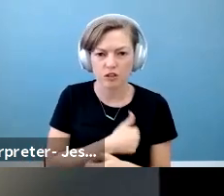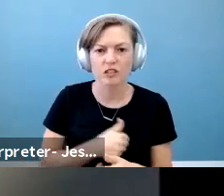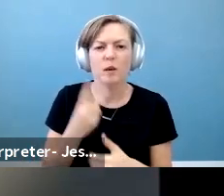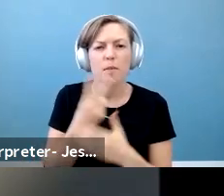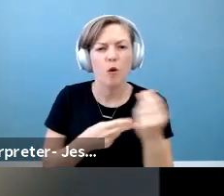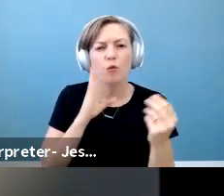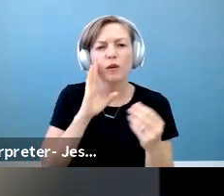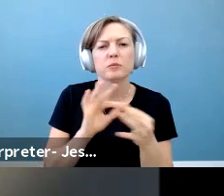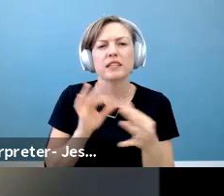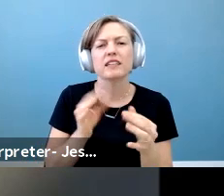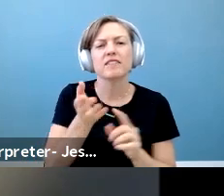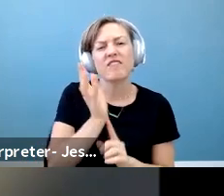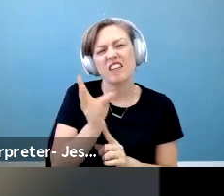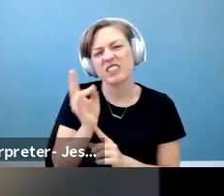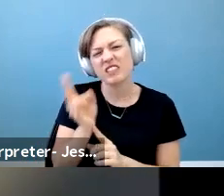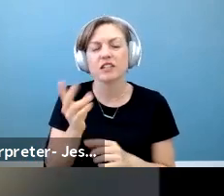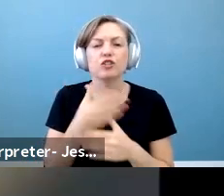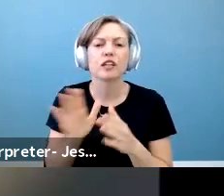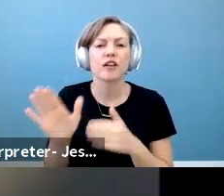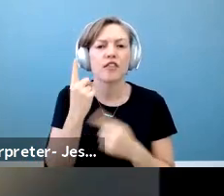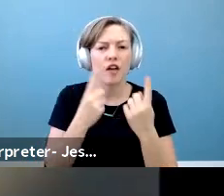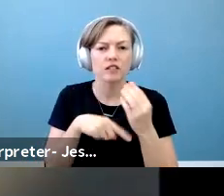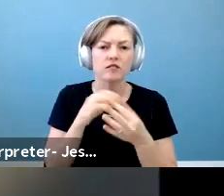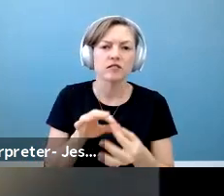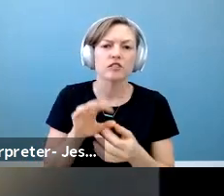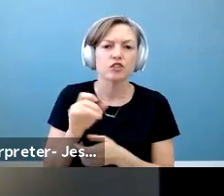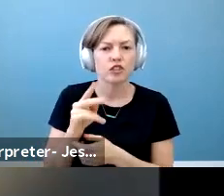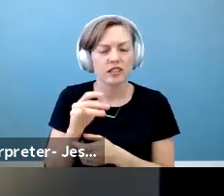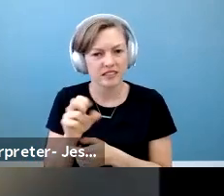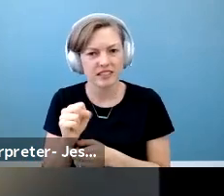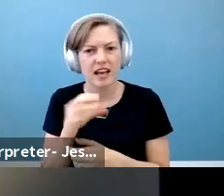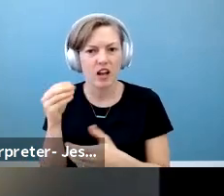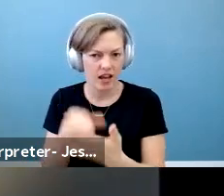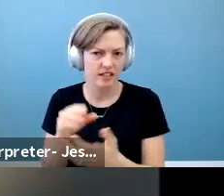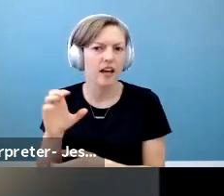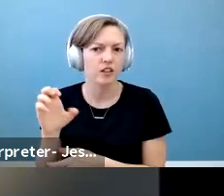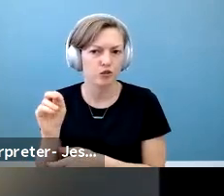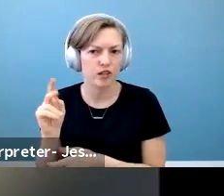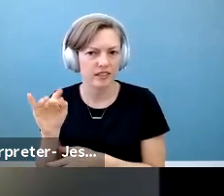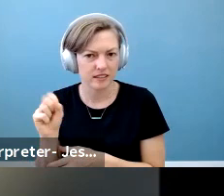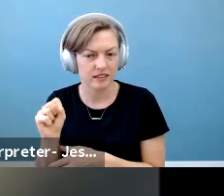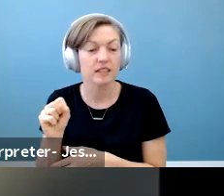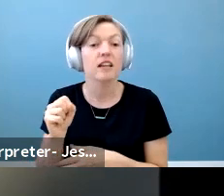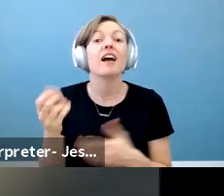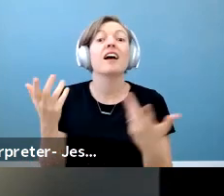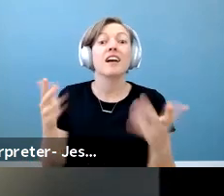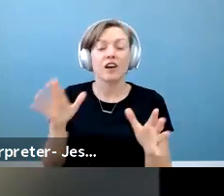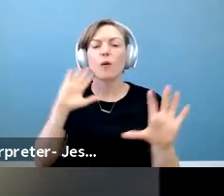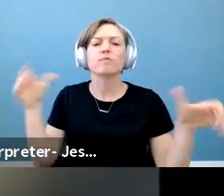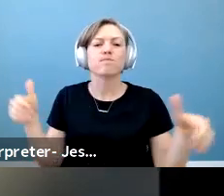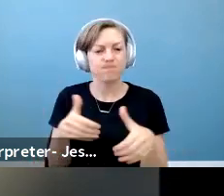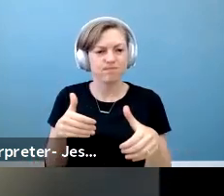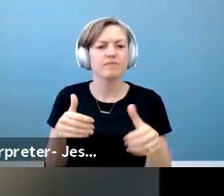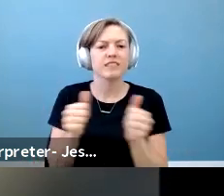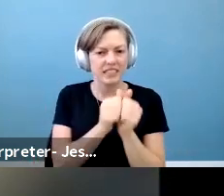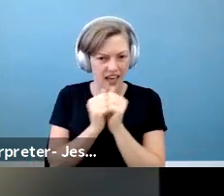minutes, sharing with us their thoughts about eugenics and anti-eugenics. And after that, we'll bring them together on screen